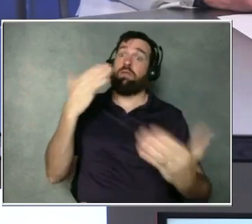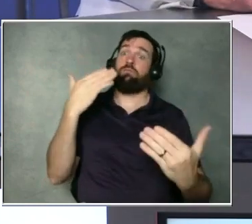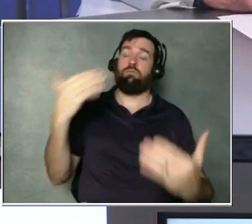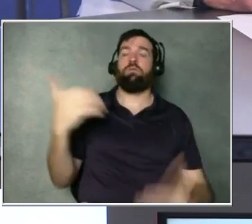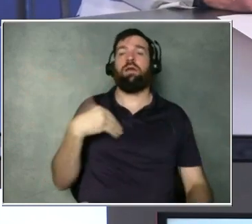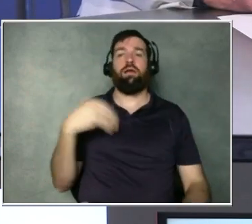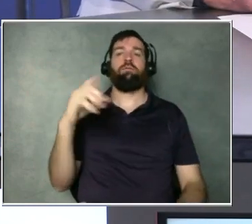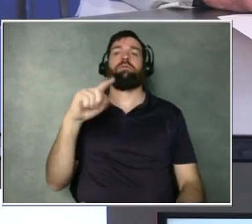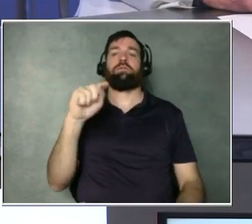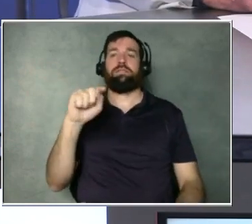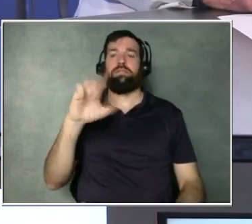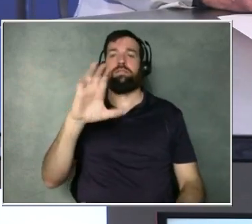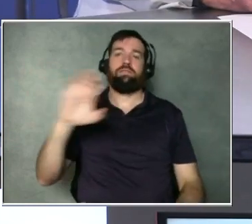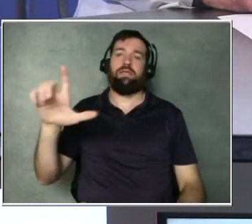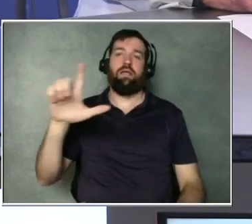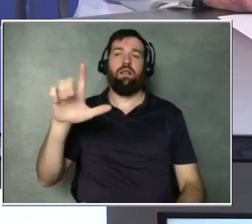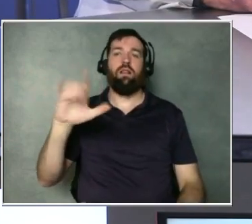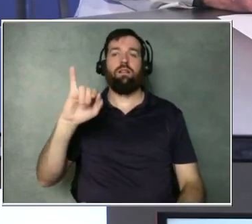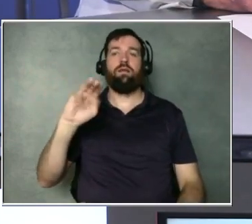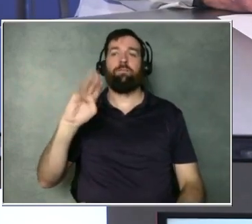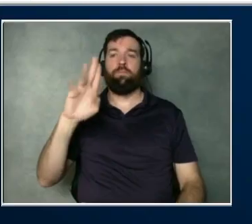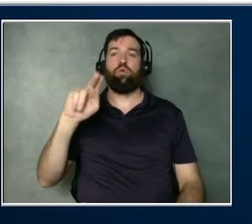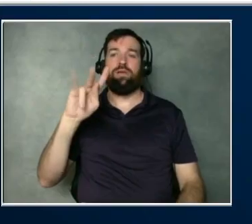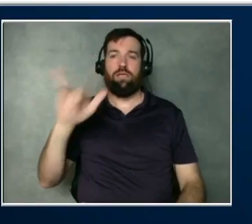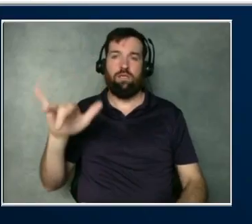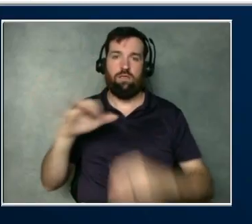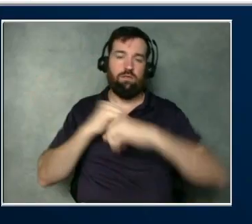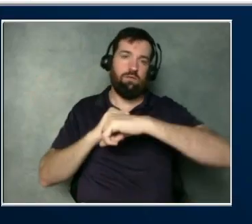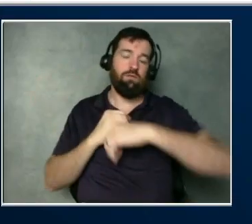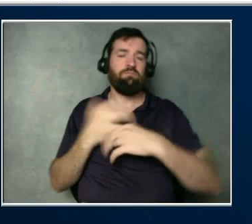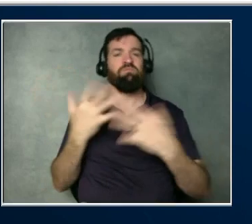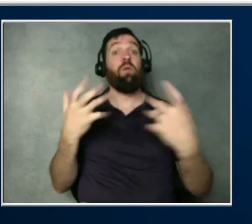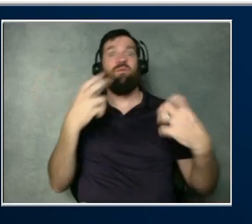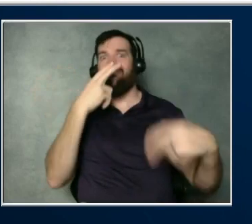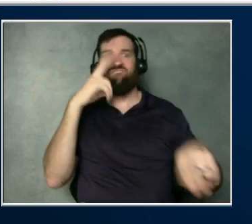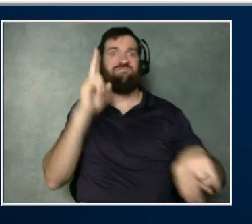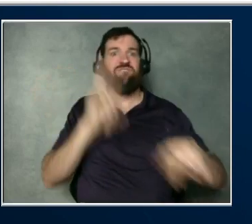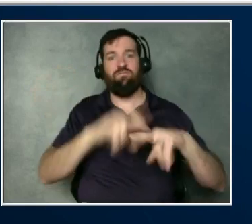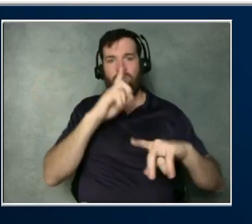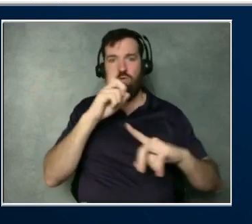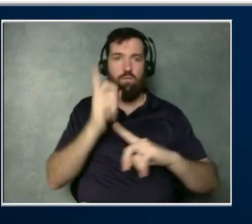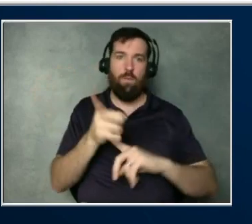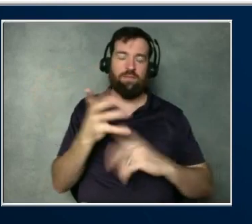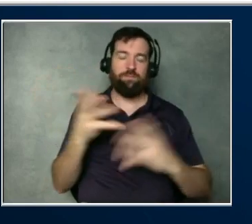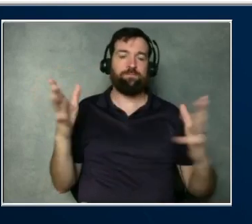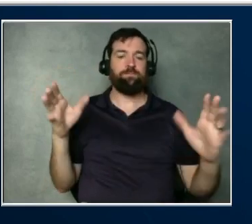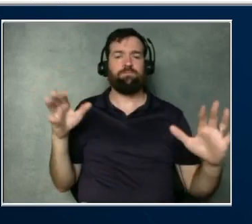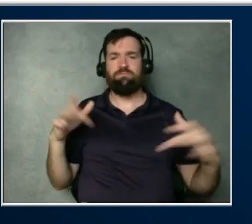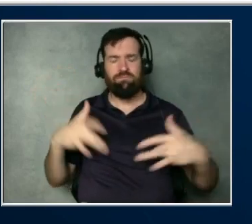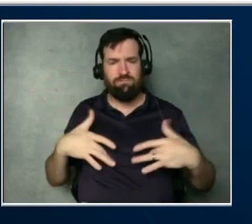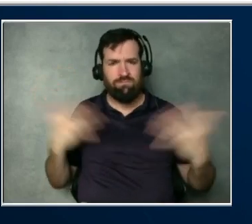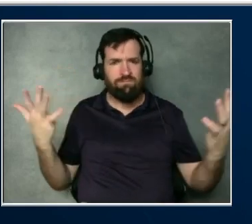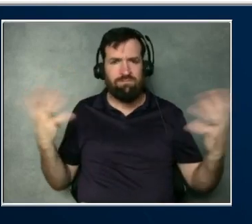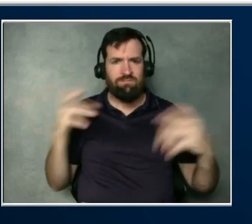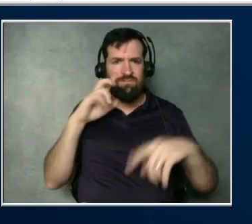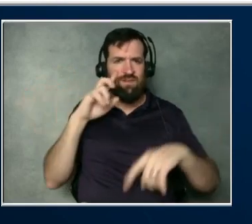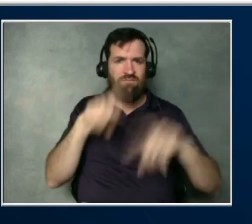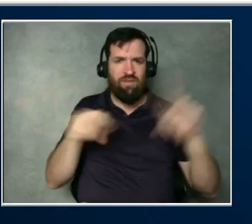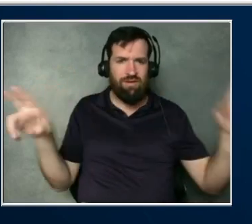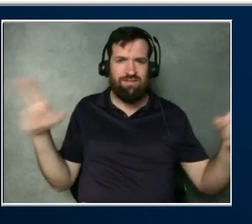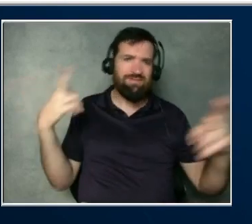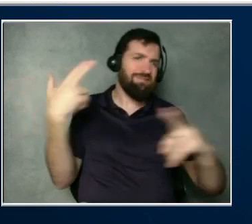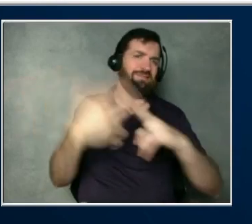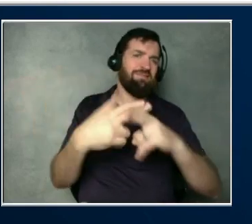cell immunity as well. So guys, I want to just have a little fun here for a minute. What's up with the variants that are nicknamed